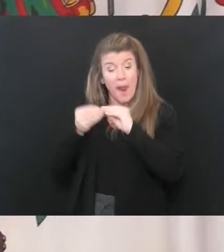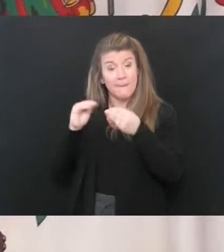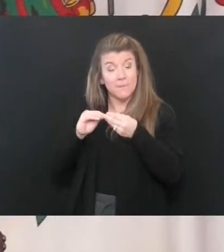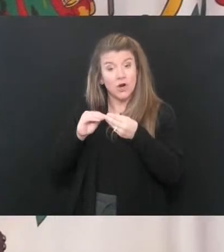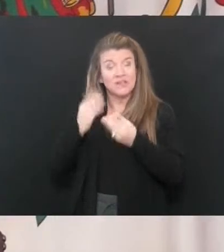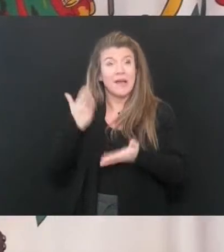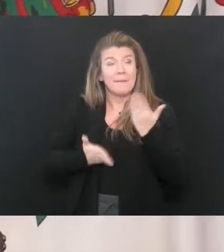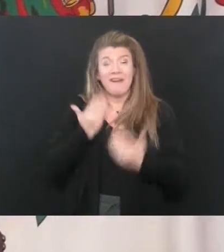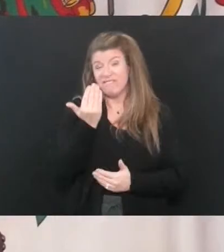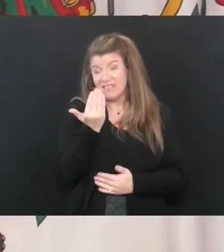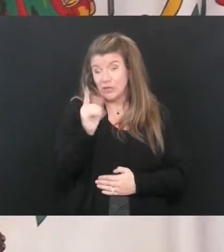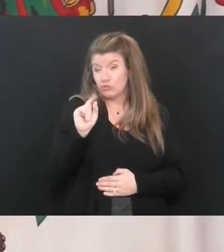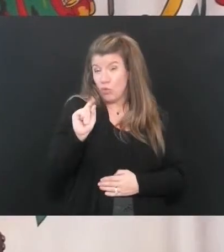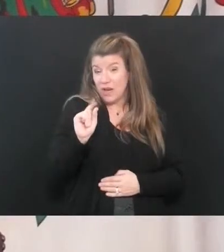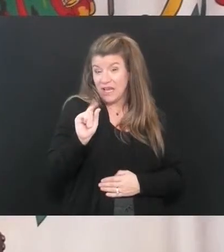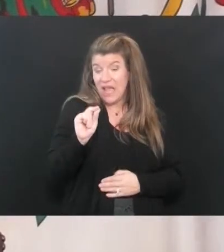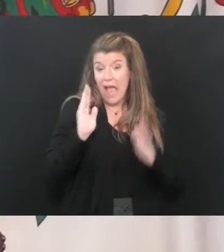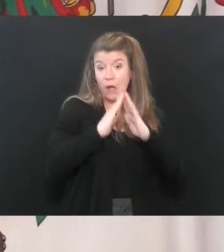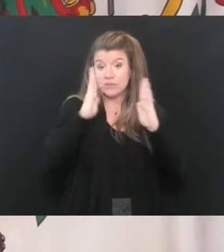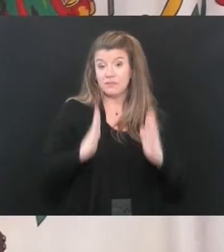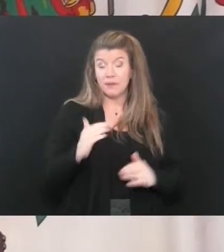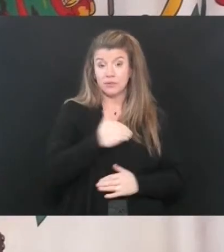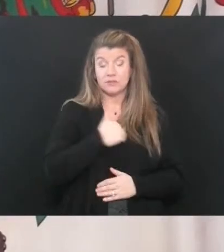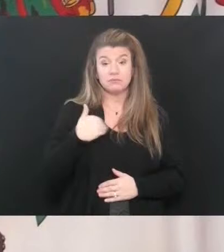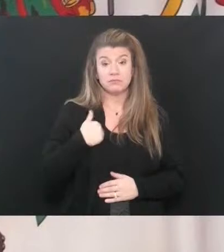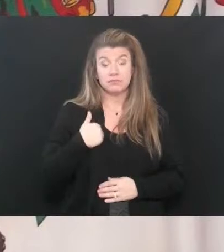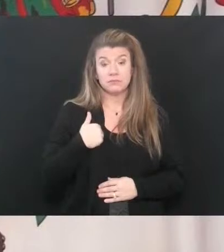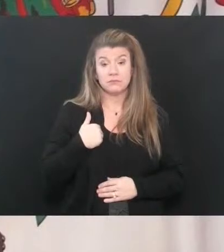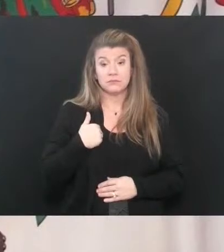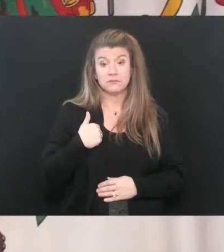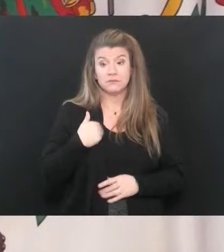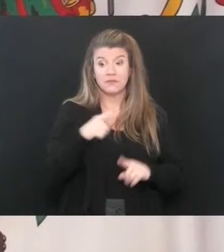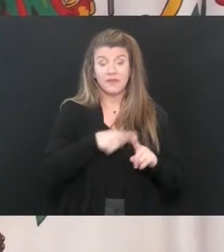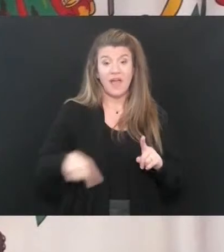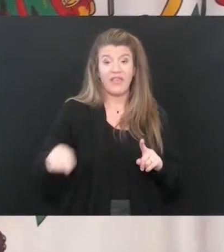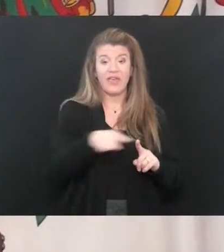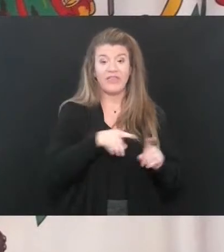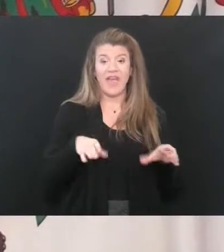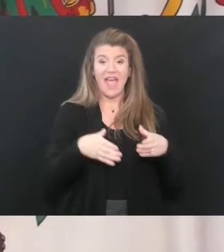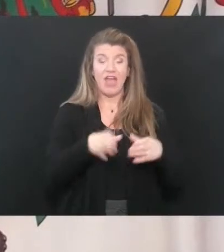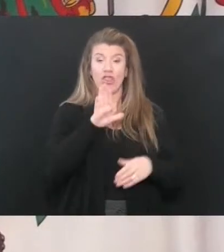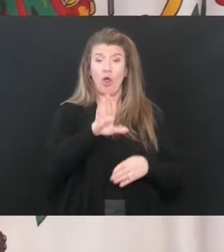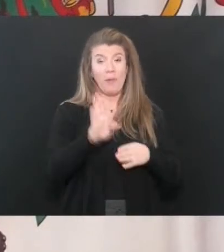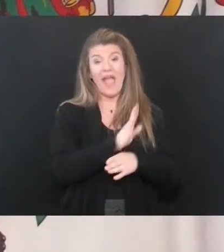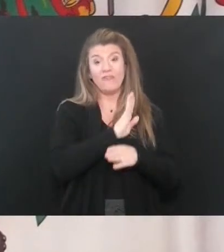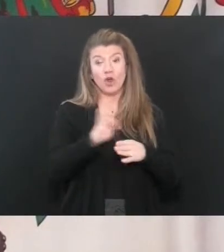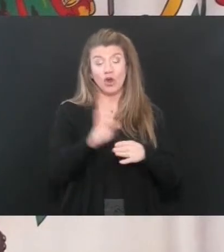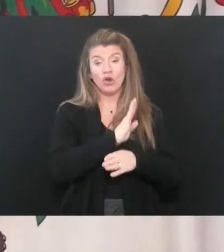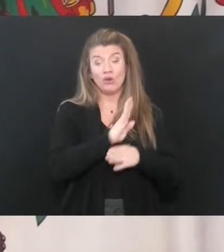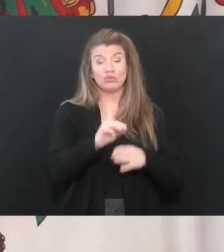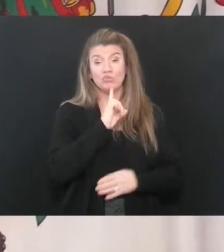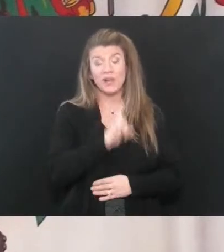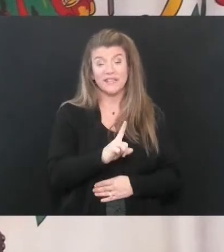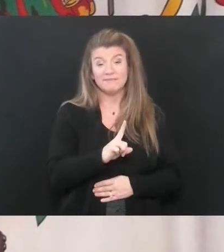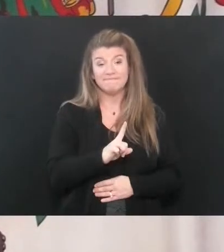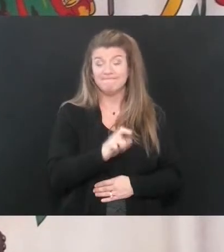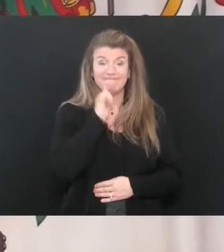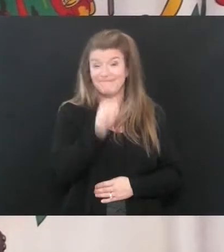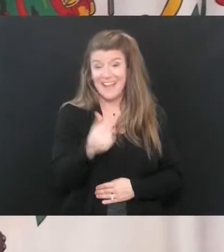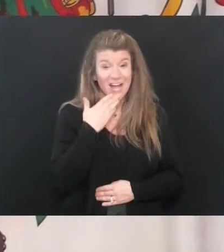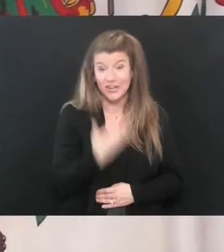probably 15 or 20 House members that, that really their behavior was not